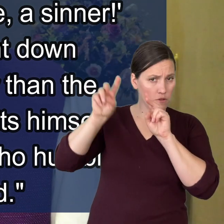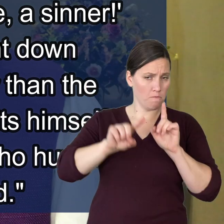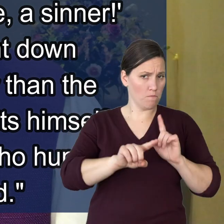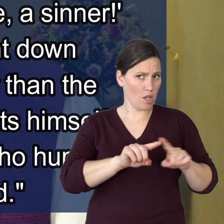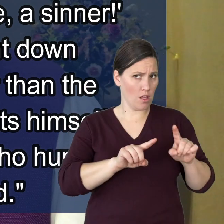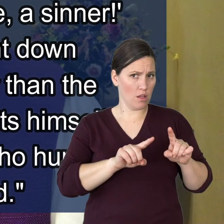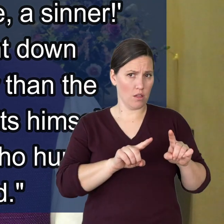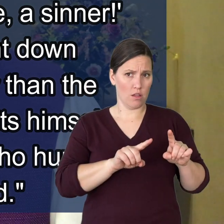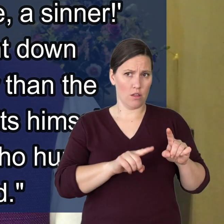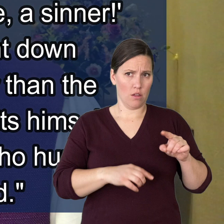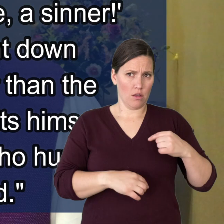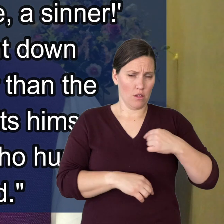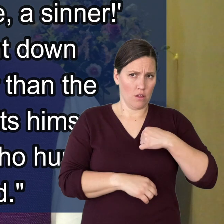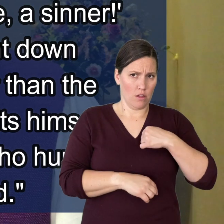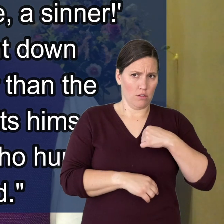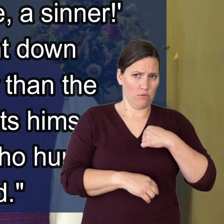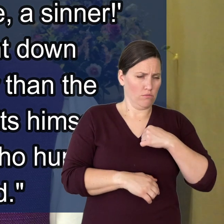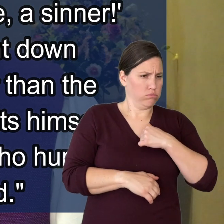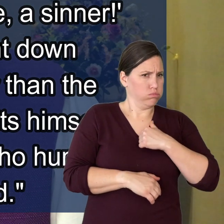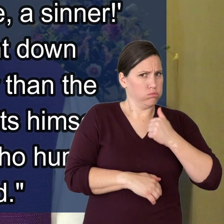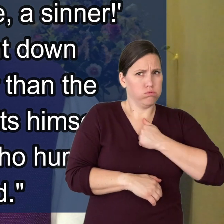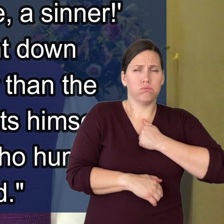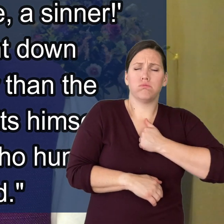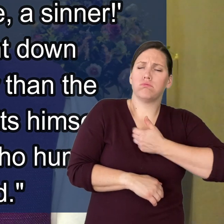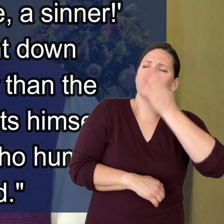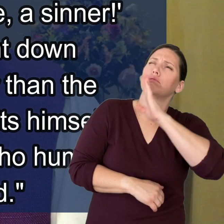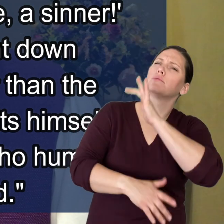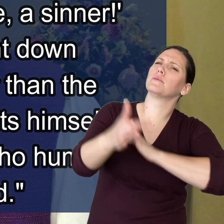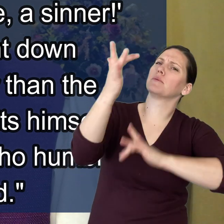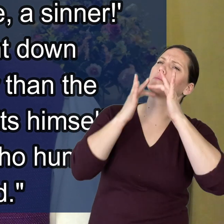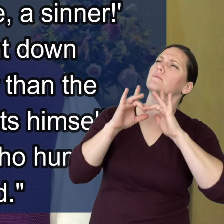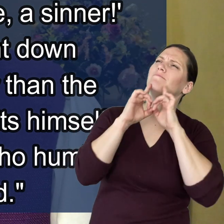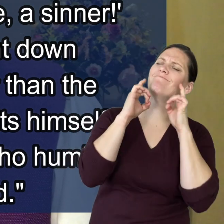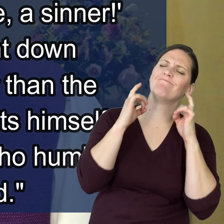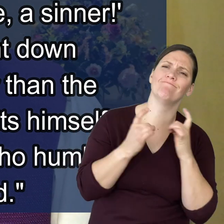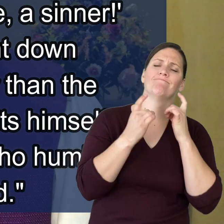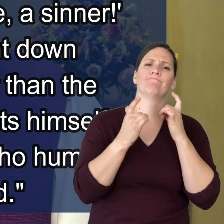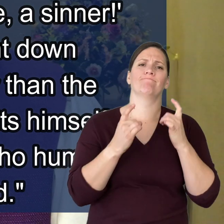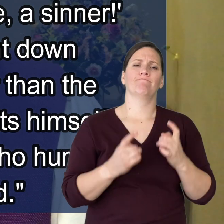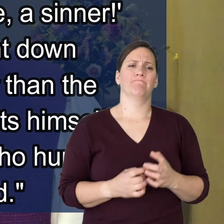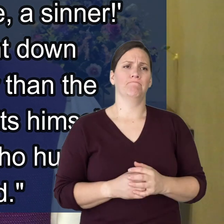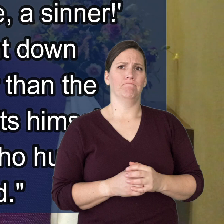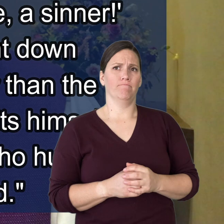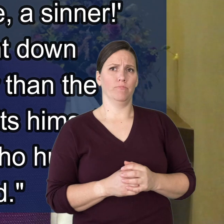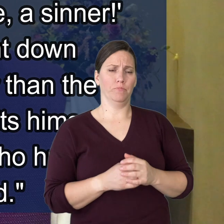beat his breast, saying, "God, be merciful to me, a sinner.